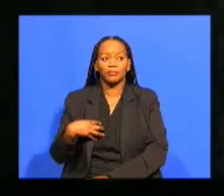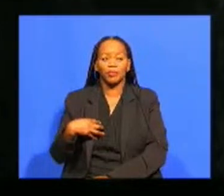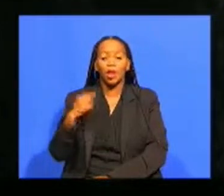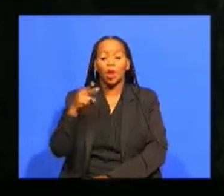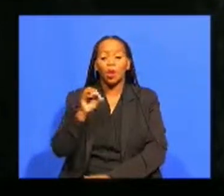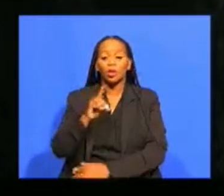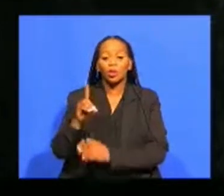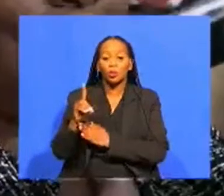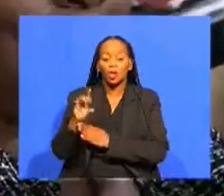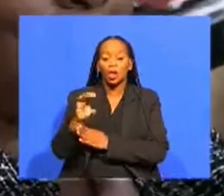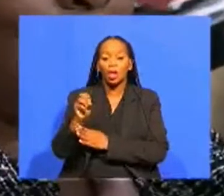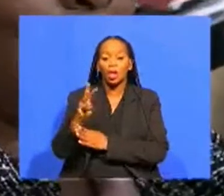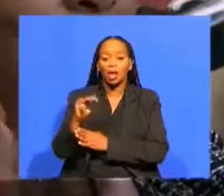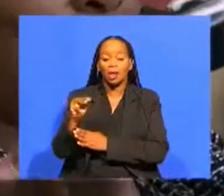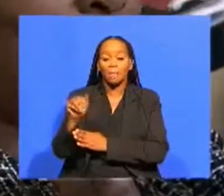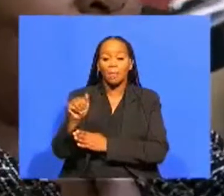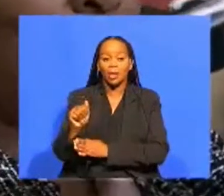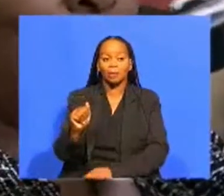Emma.